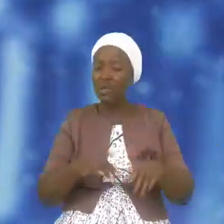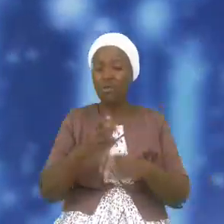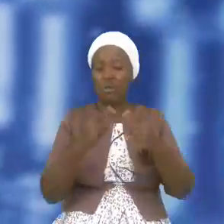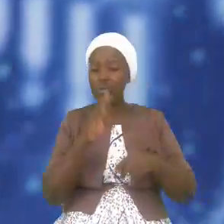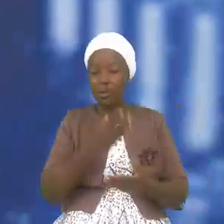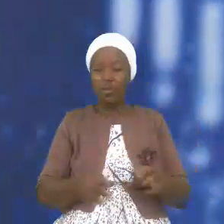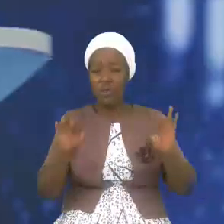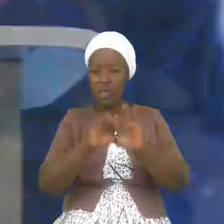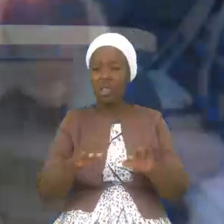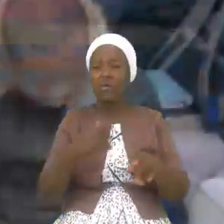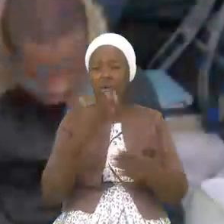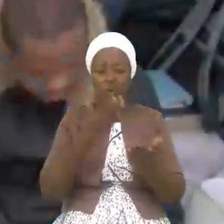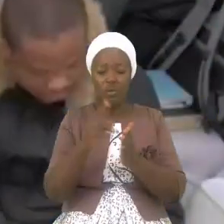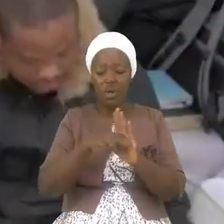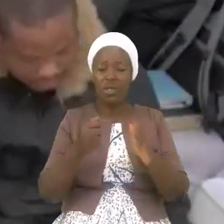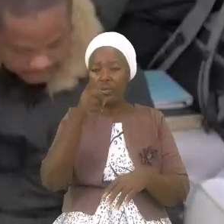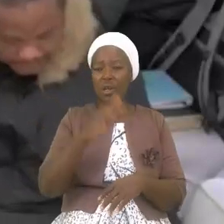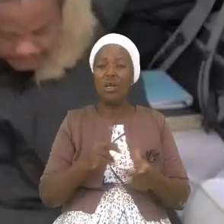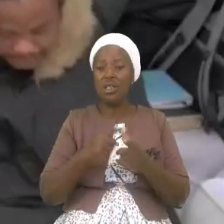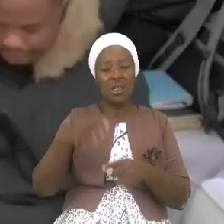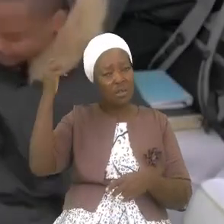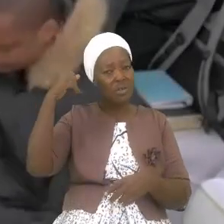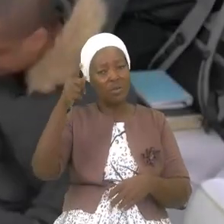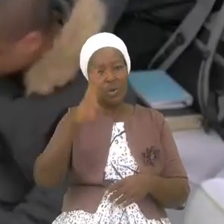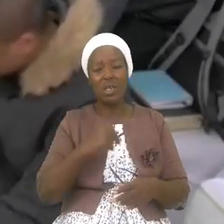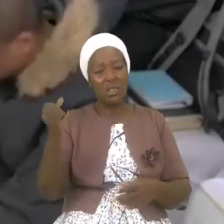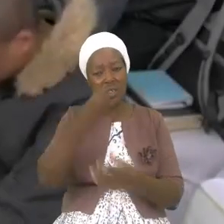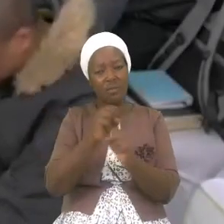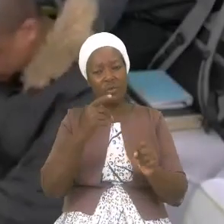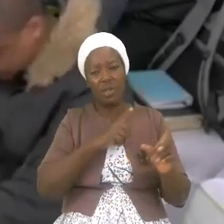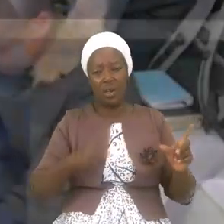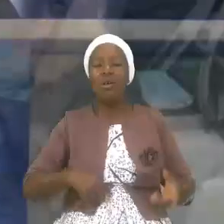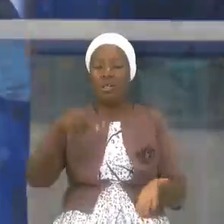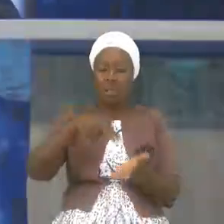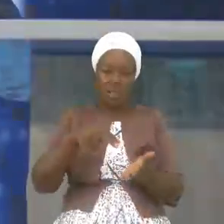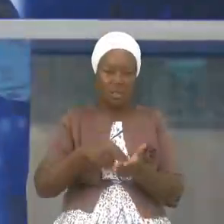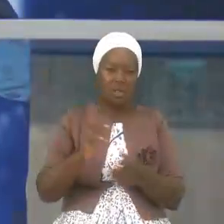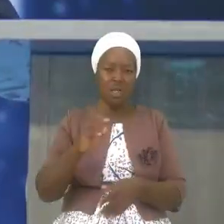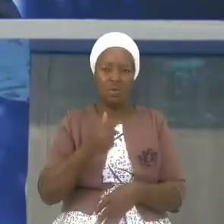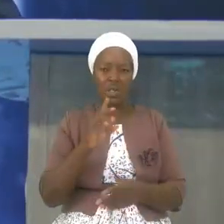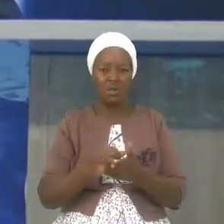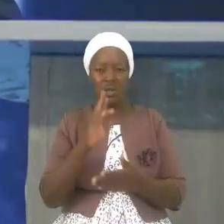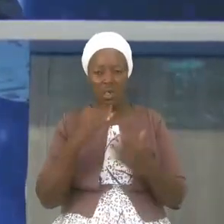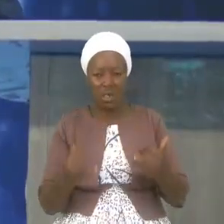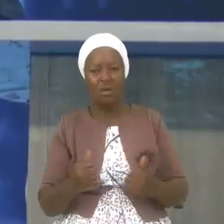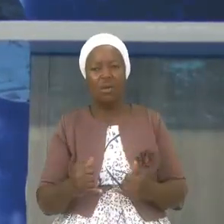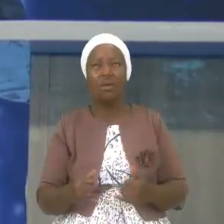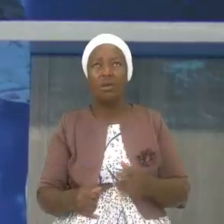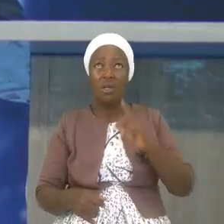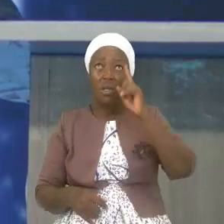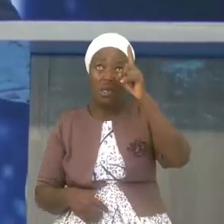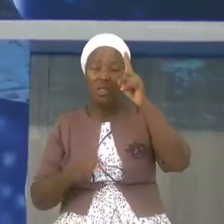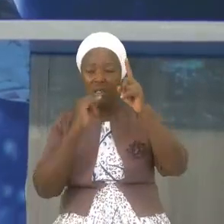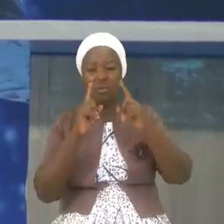of the Lord. Stand up wherever you are. He is the one that will make you worthy. He didn't come to entertain